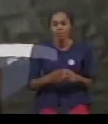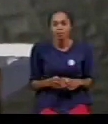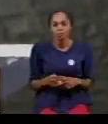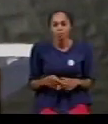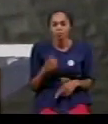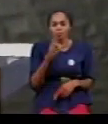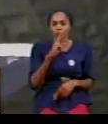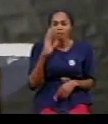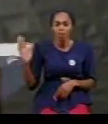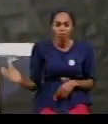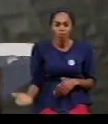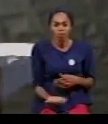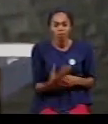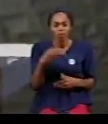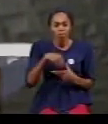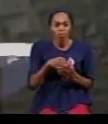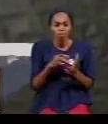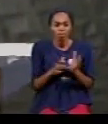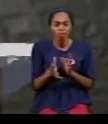welcome in Jesus' name.